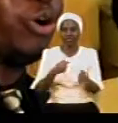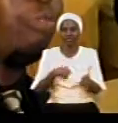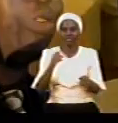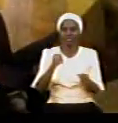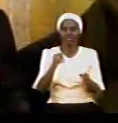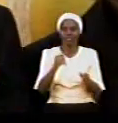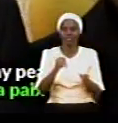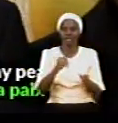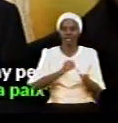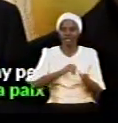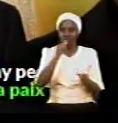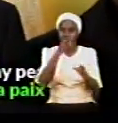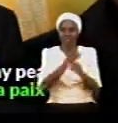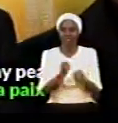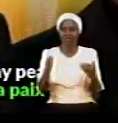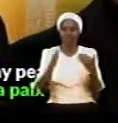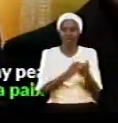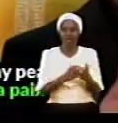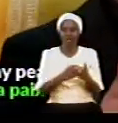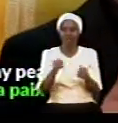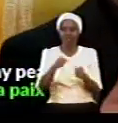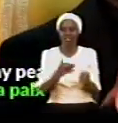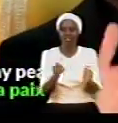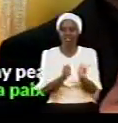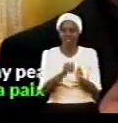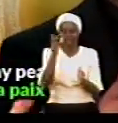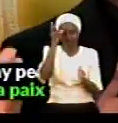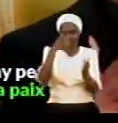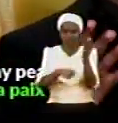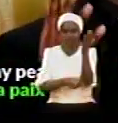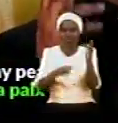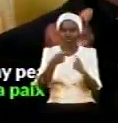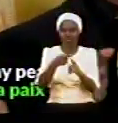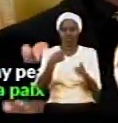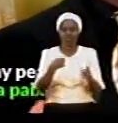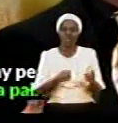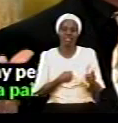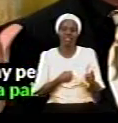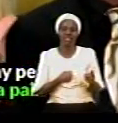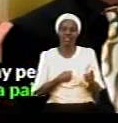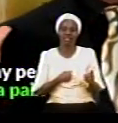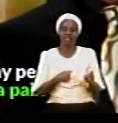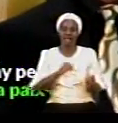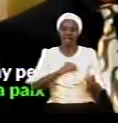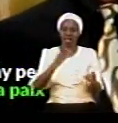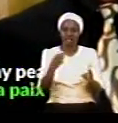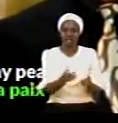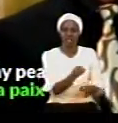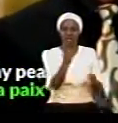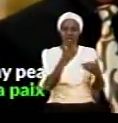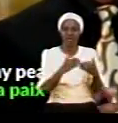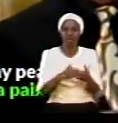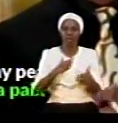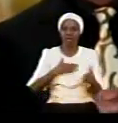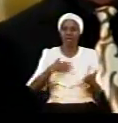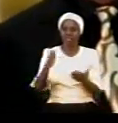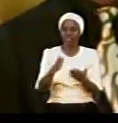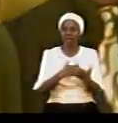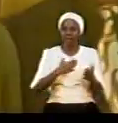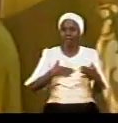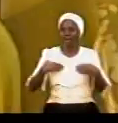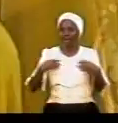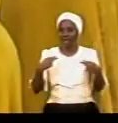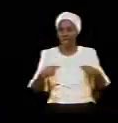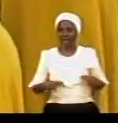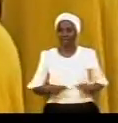devil stole from me. I'm taking back my song, my soul, my health, my health, my joy, my joy, my peace. My taking